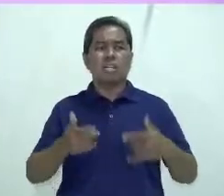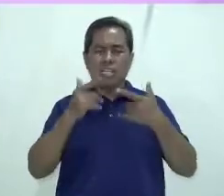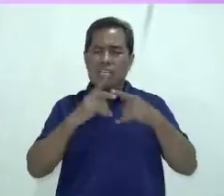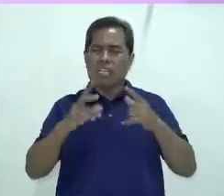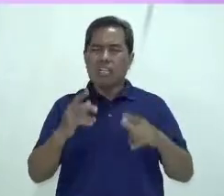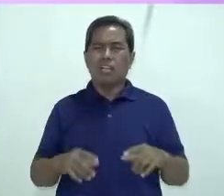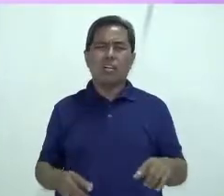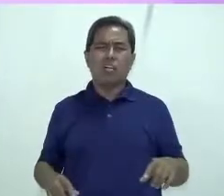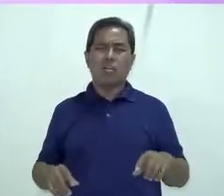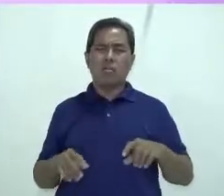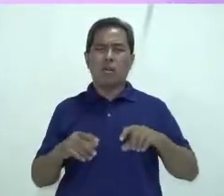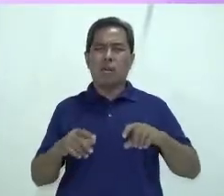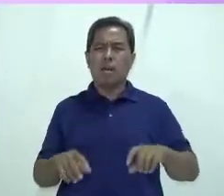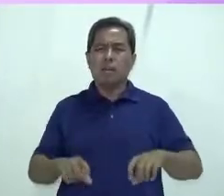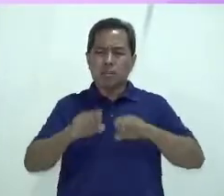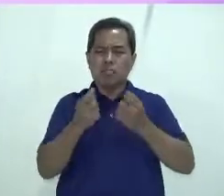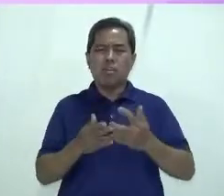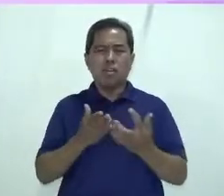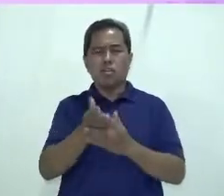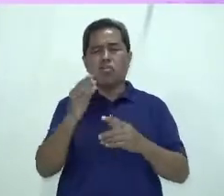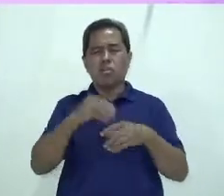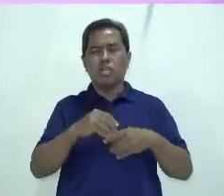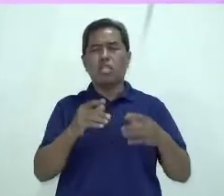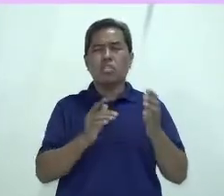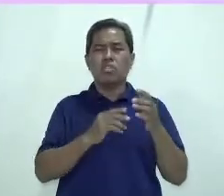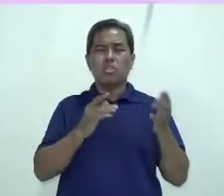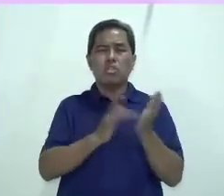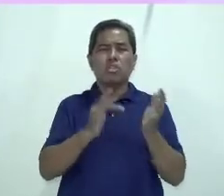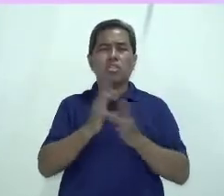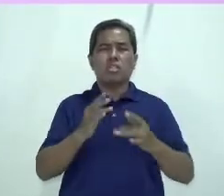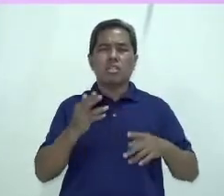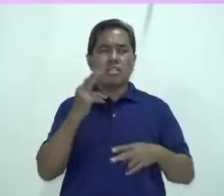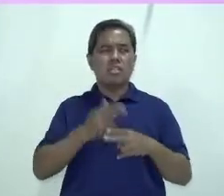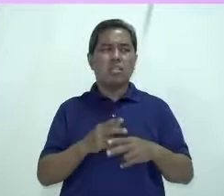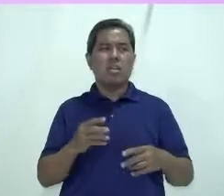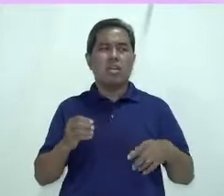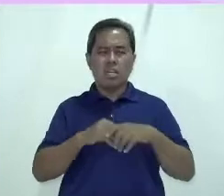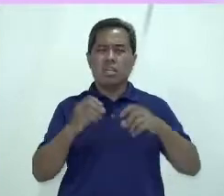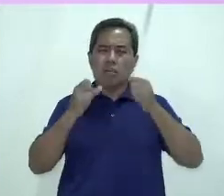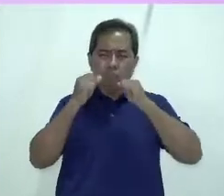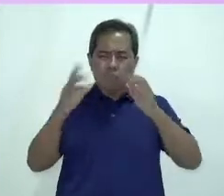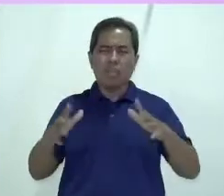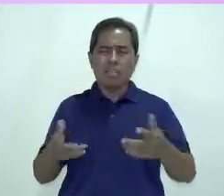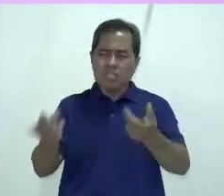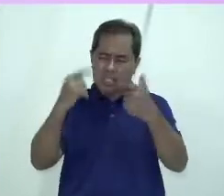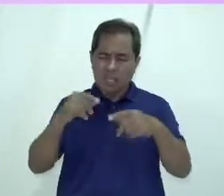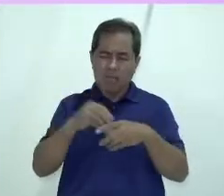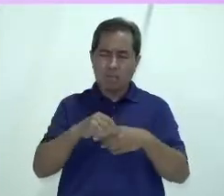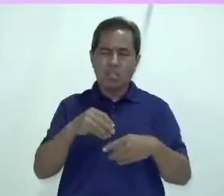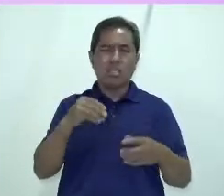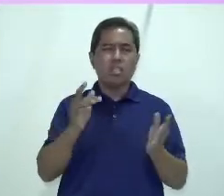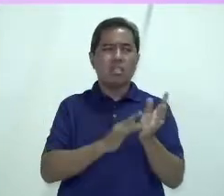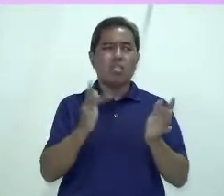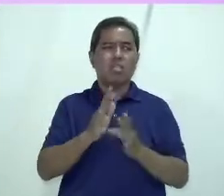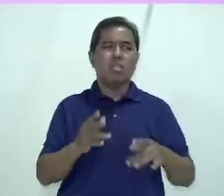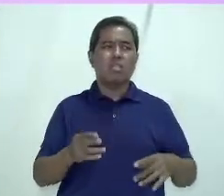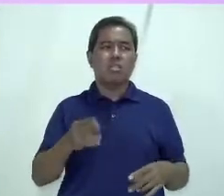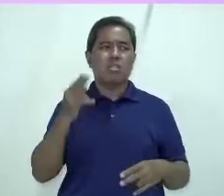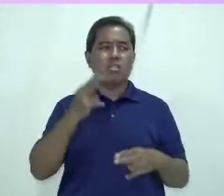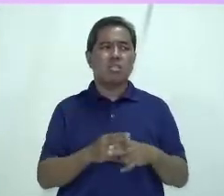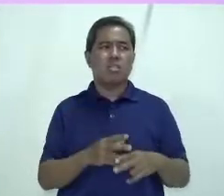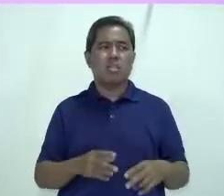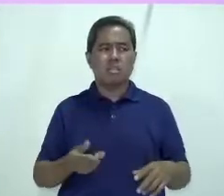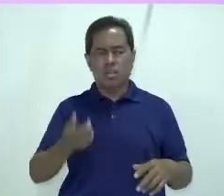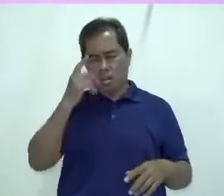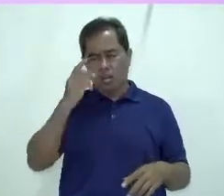God, provision be released in Jesus' name. Lord, we command the blessing to come in Jesus' name. For jobs to open up,